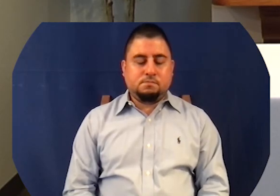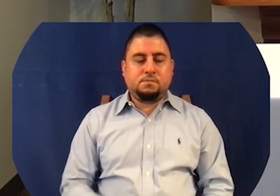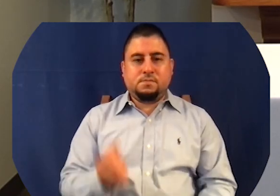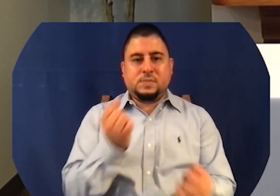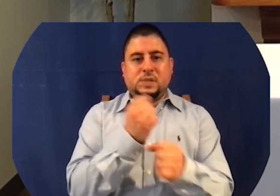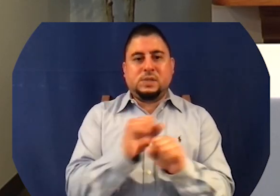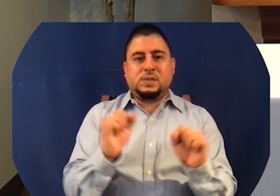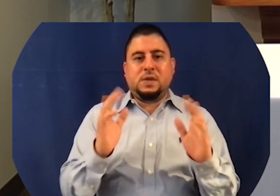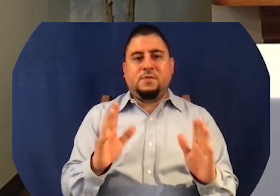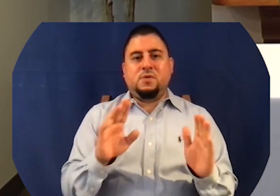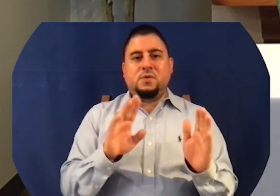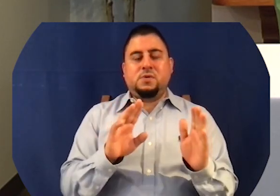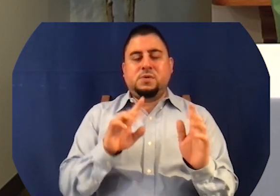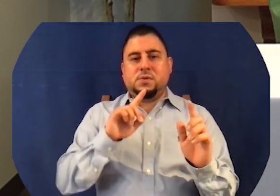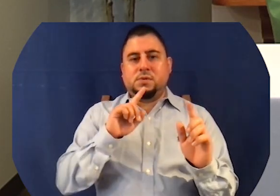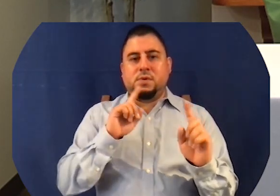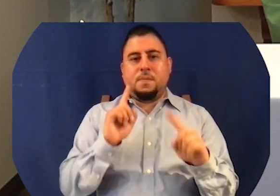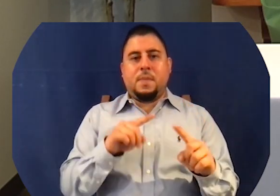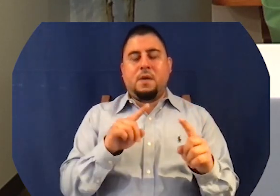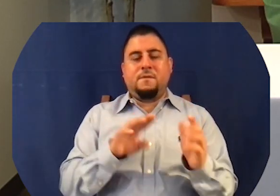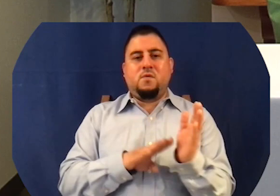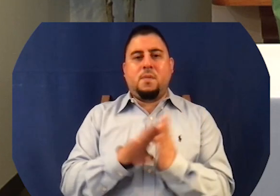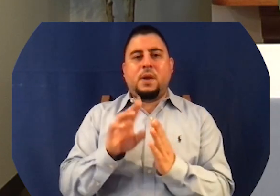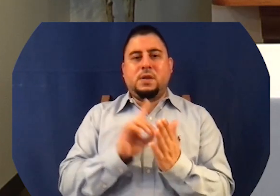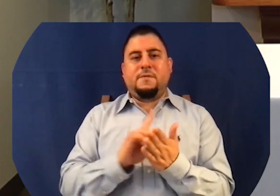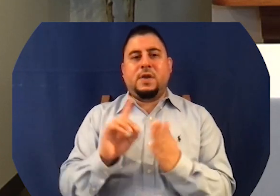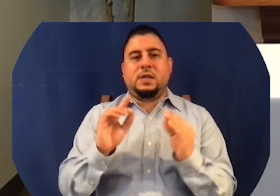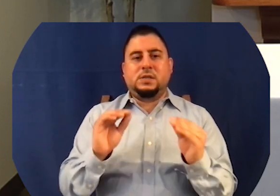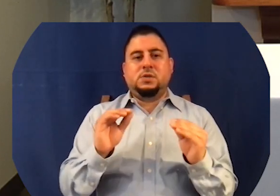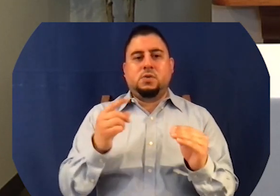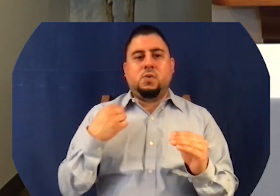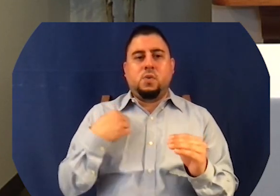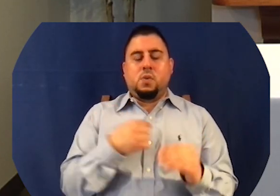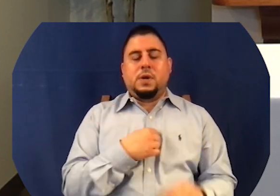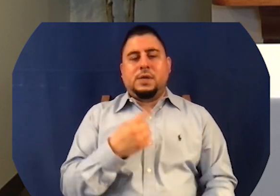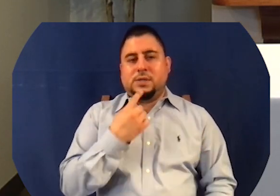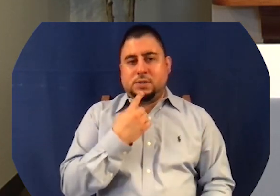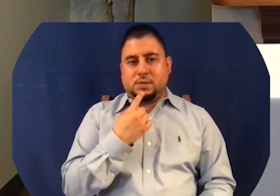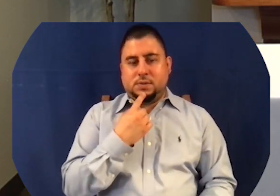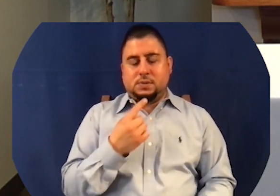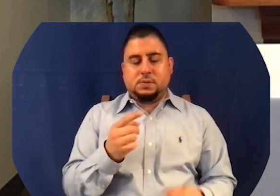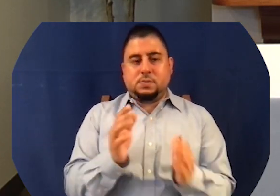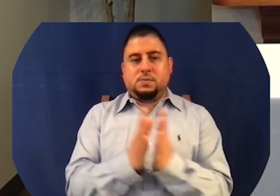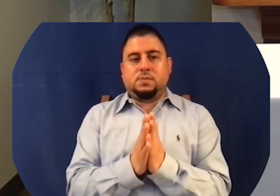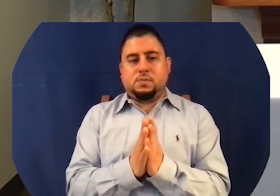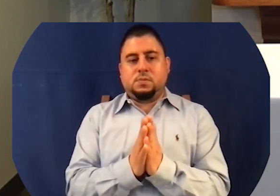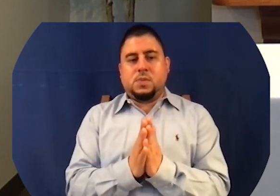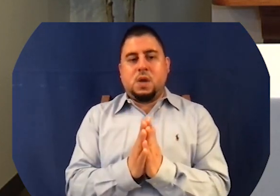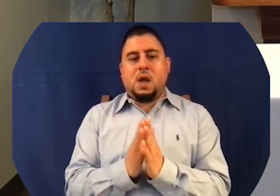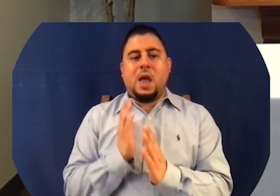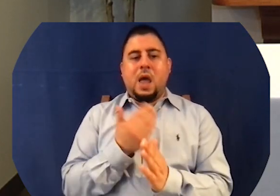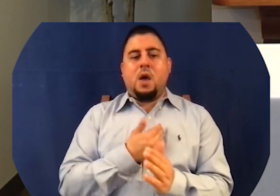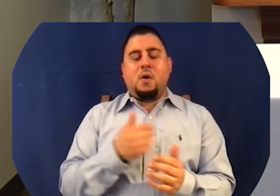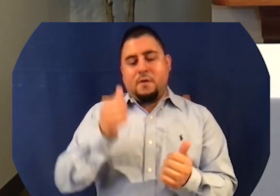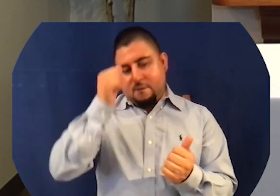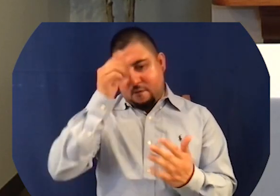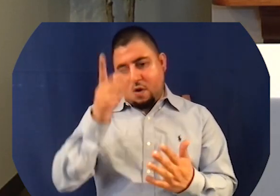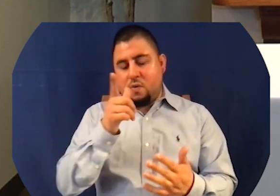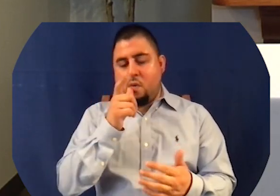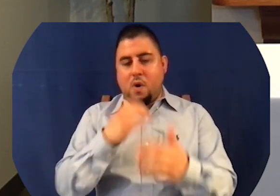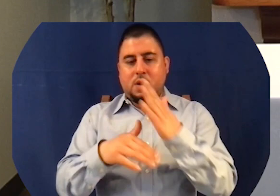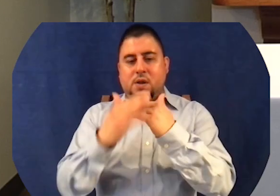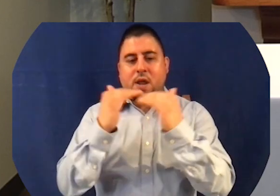At the Savior's command, informed by divine teaching, we dare to pray. Our